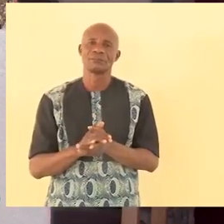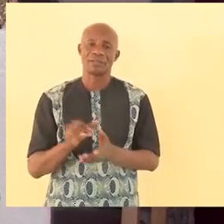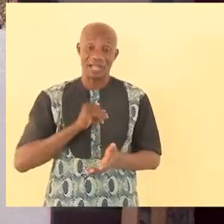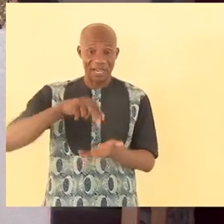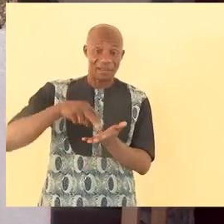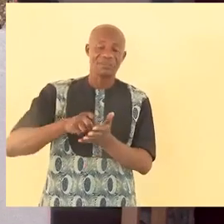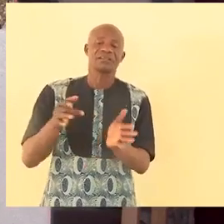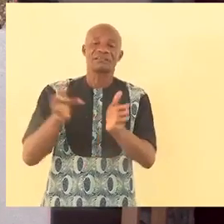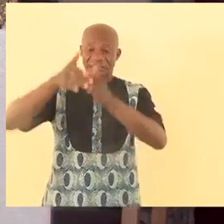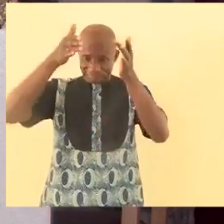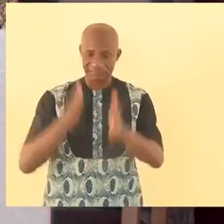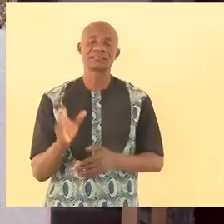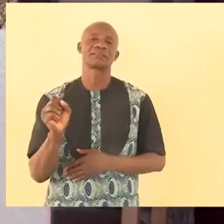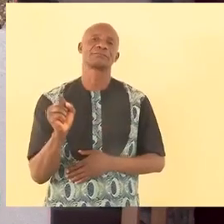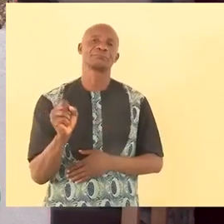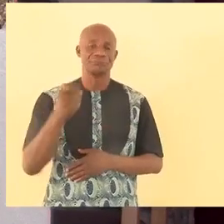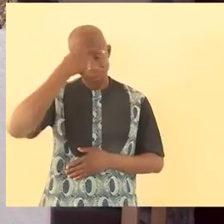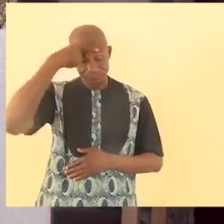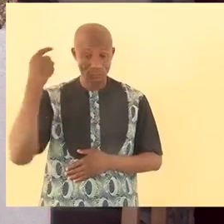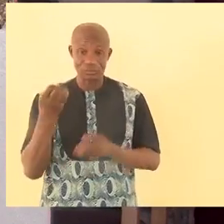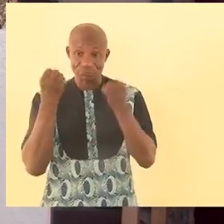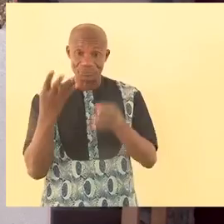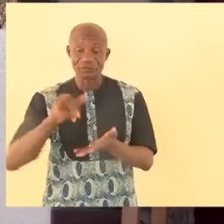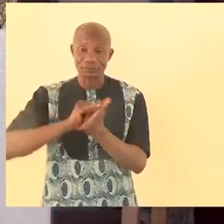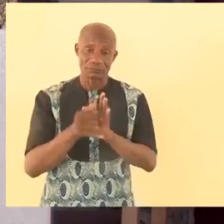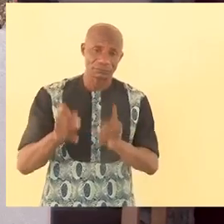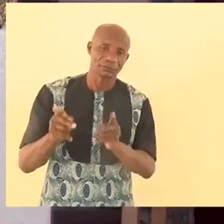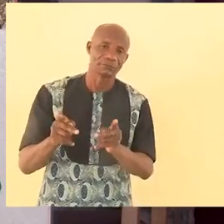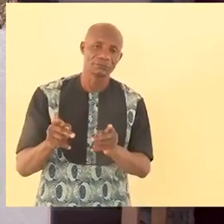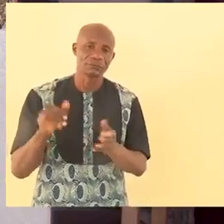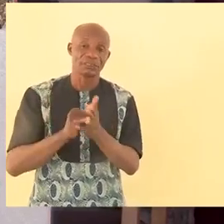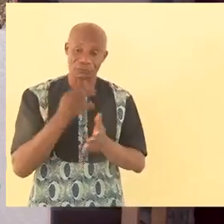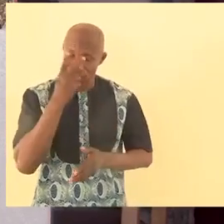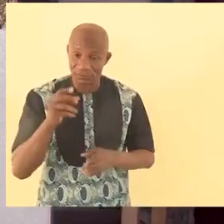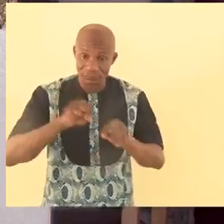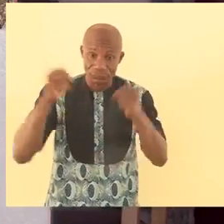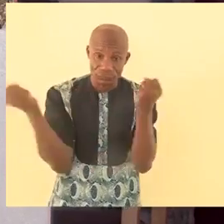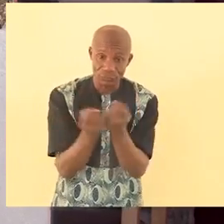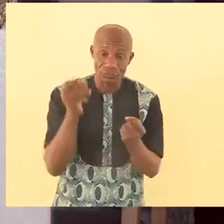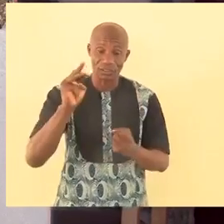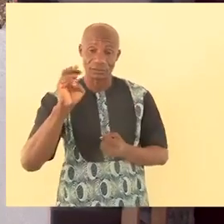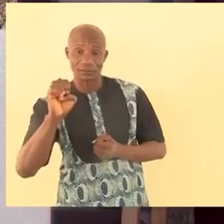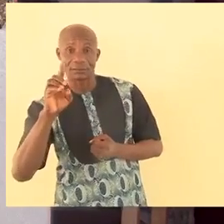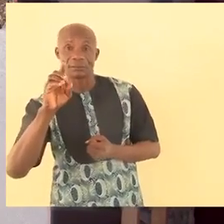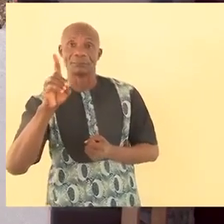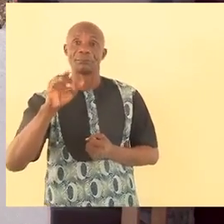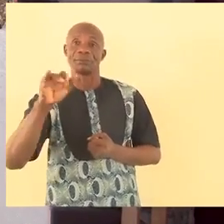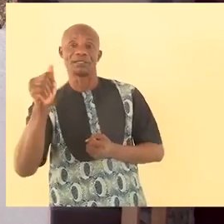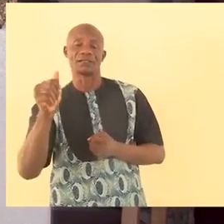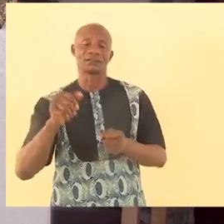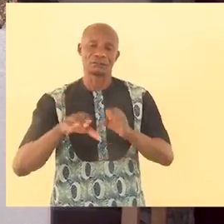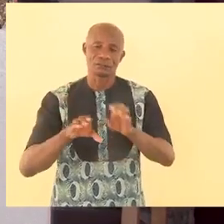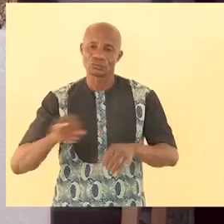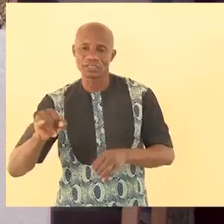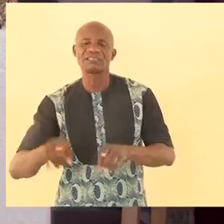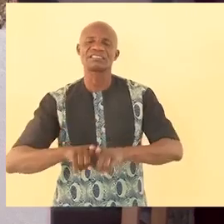mean Christians. Because many of those people that we see all over social media doing different kinds